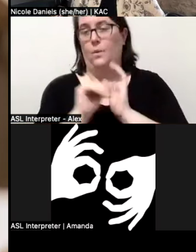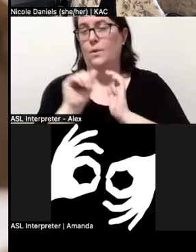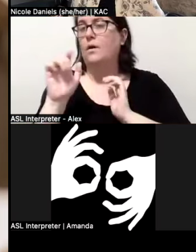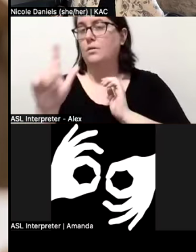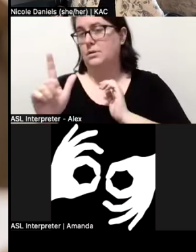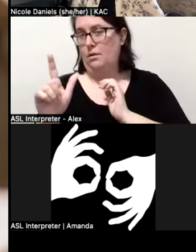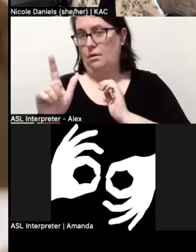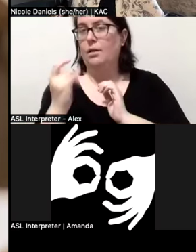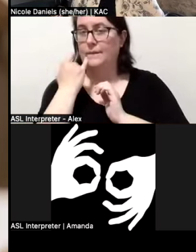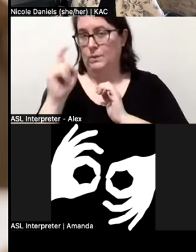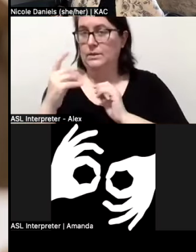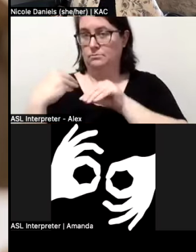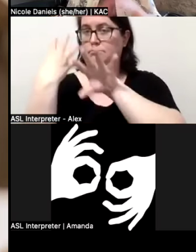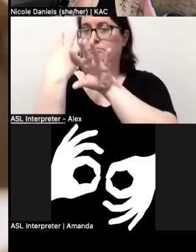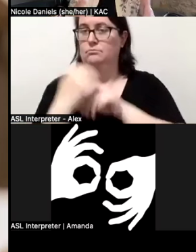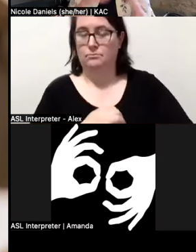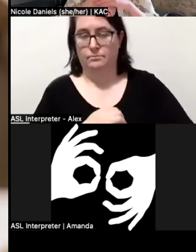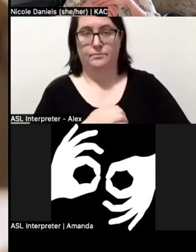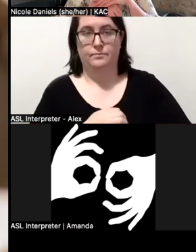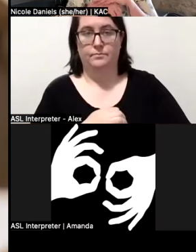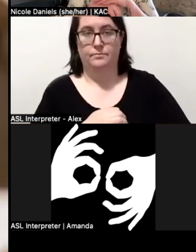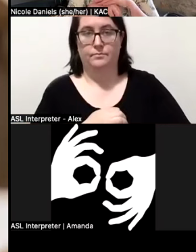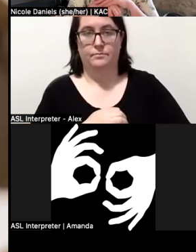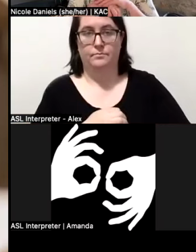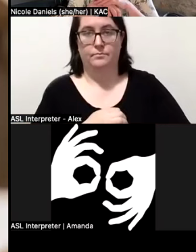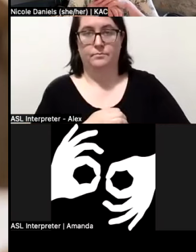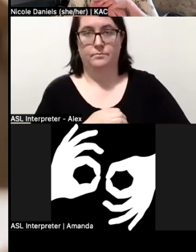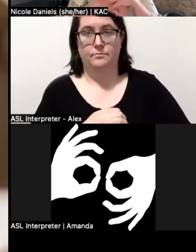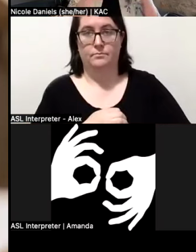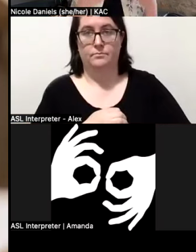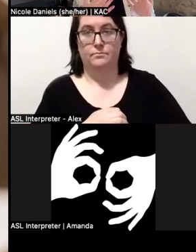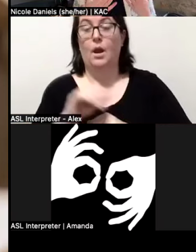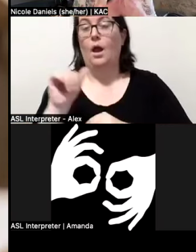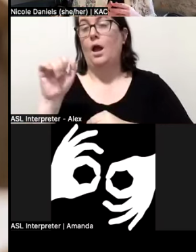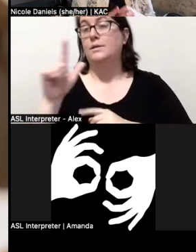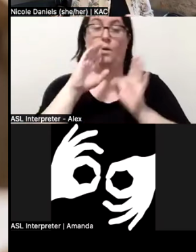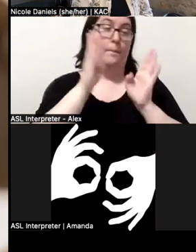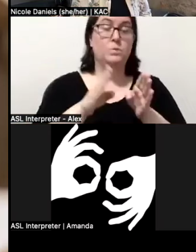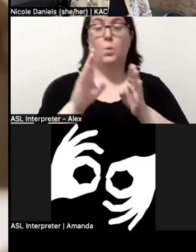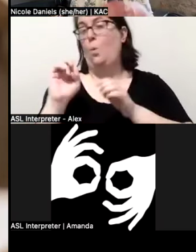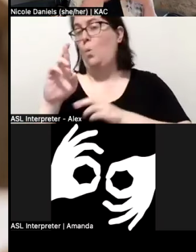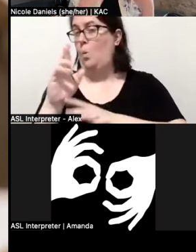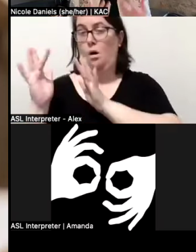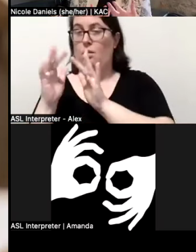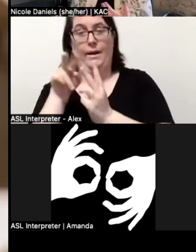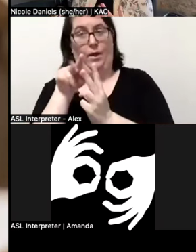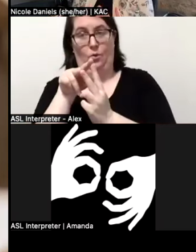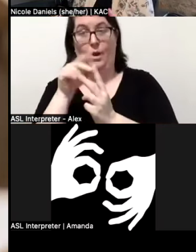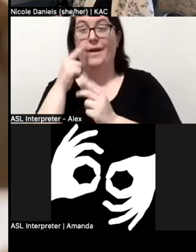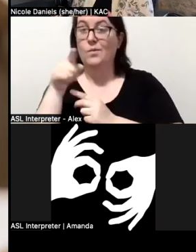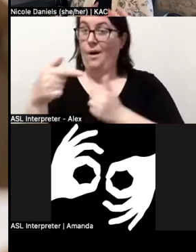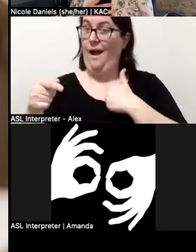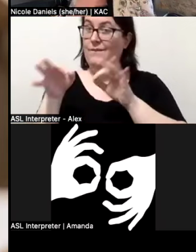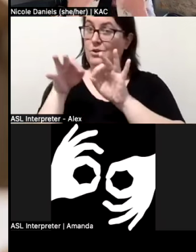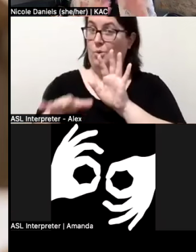interpretation for virtual meetings. We're, of course, happy to offer ASL interpretation for in-person meetings as well, if you have an